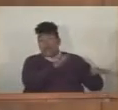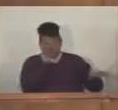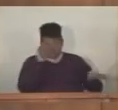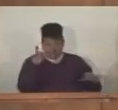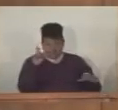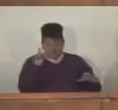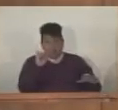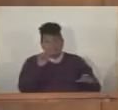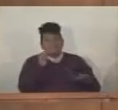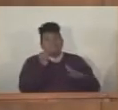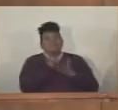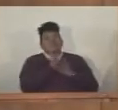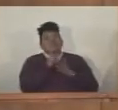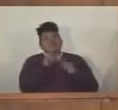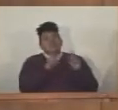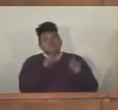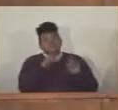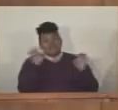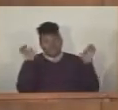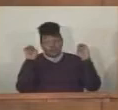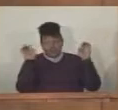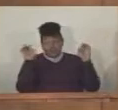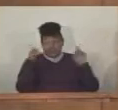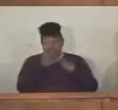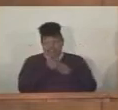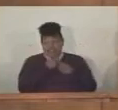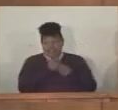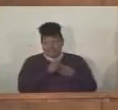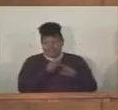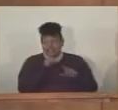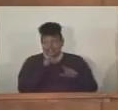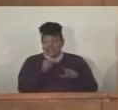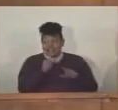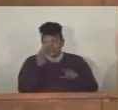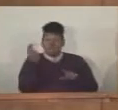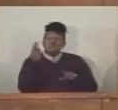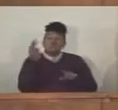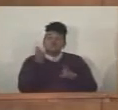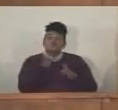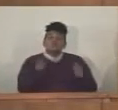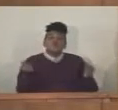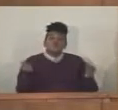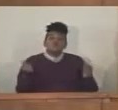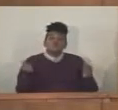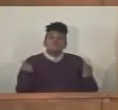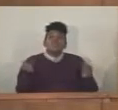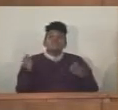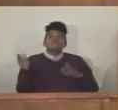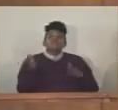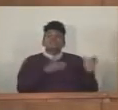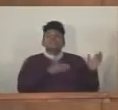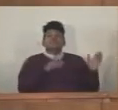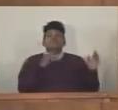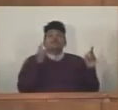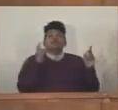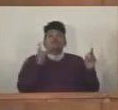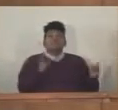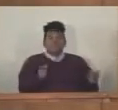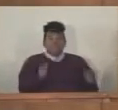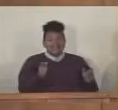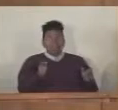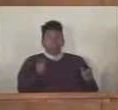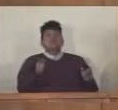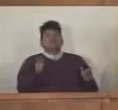And that kind of trickery going on. Mr. President, more seriously, a concerned